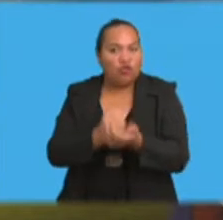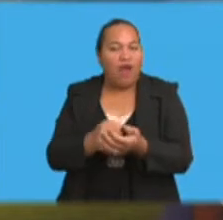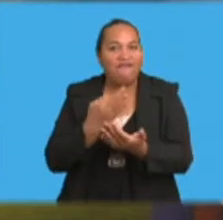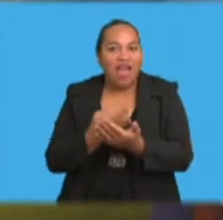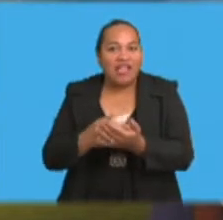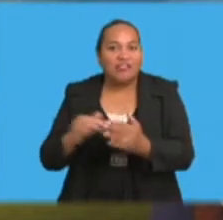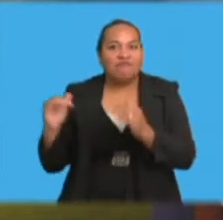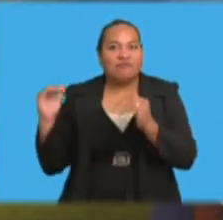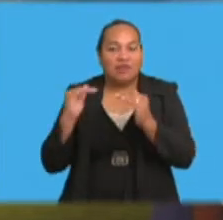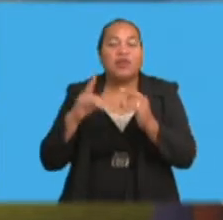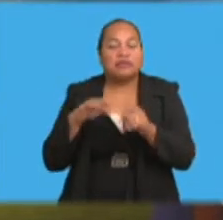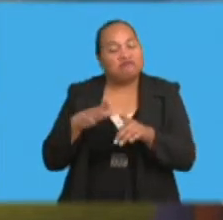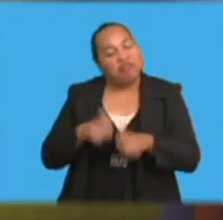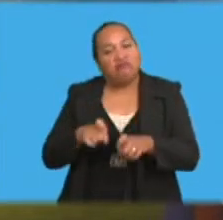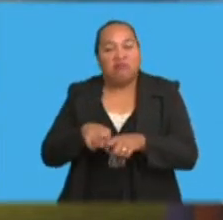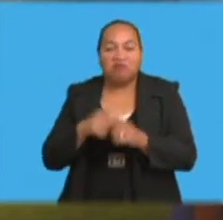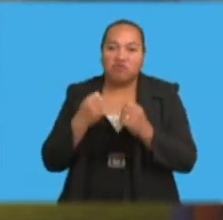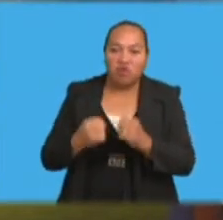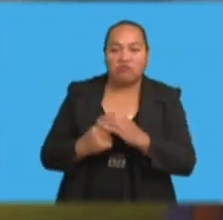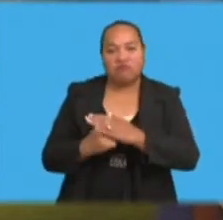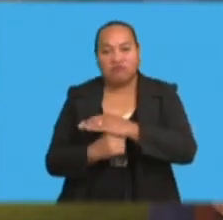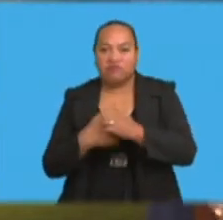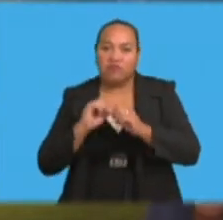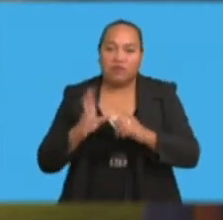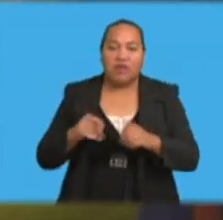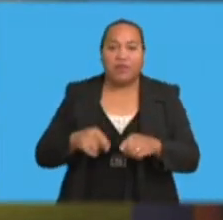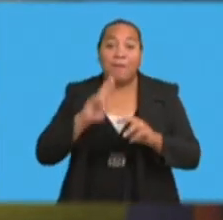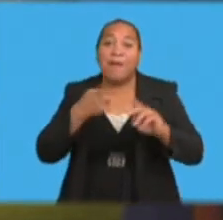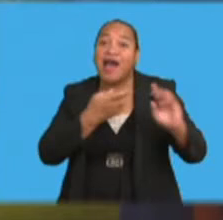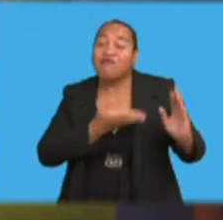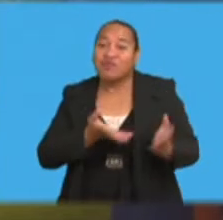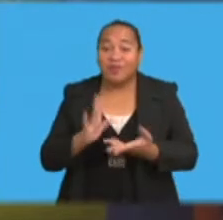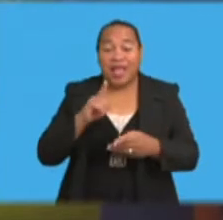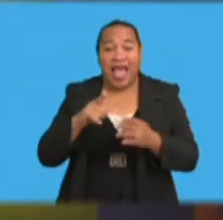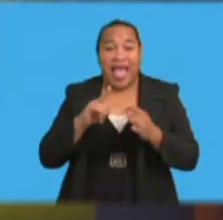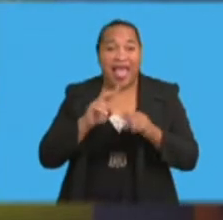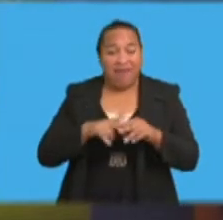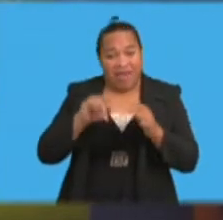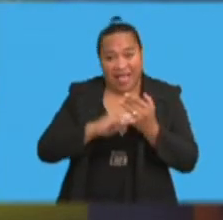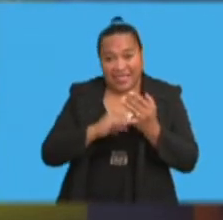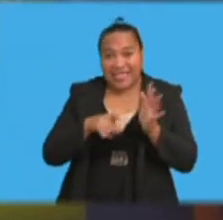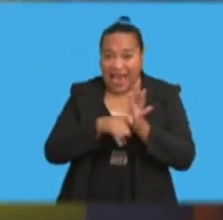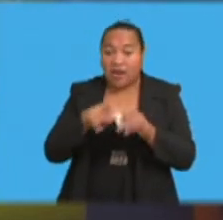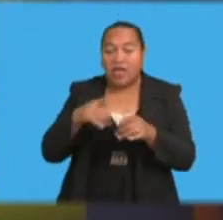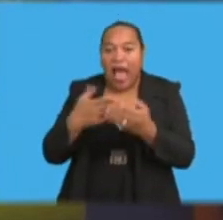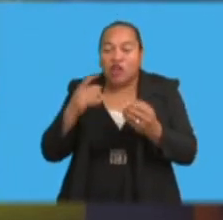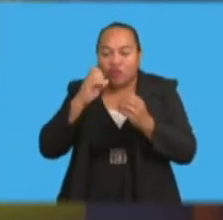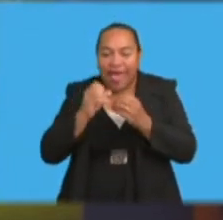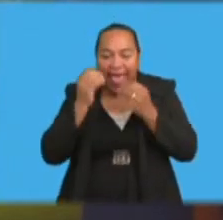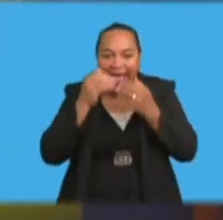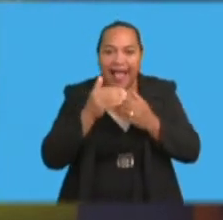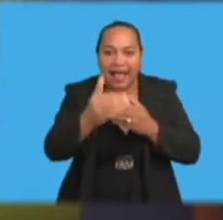stability remains intact. Recommendations, however, have been made by the FSSR mission on enhancing the